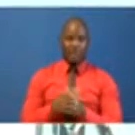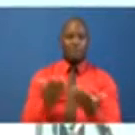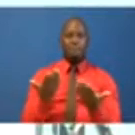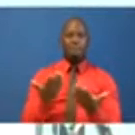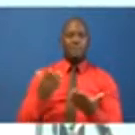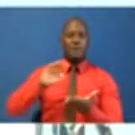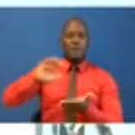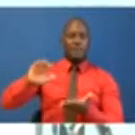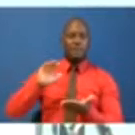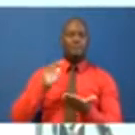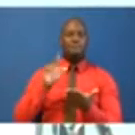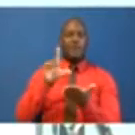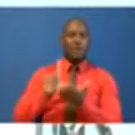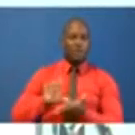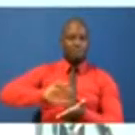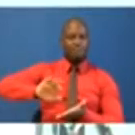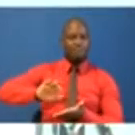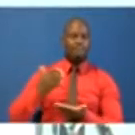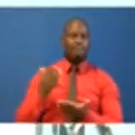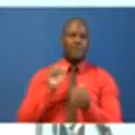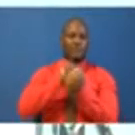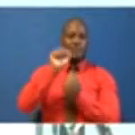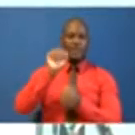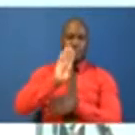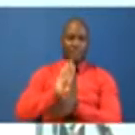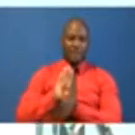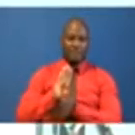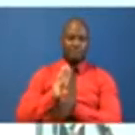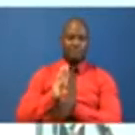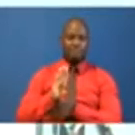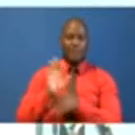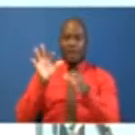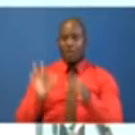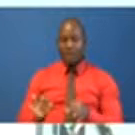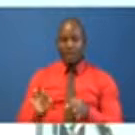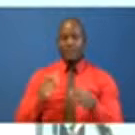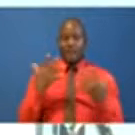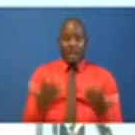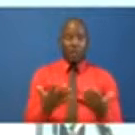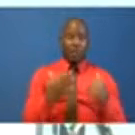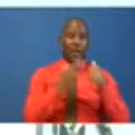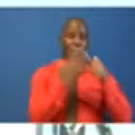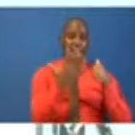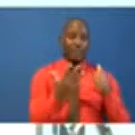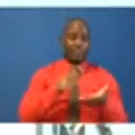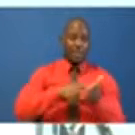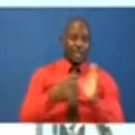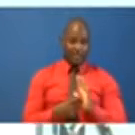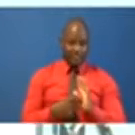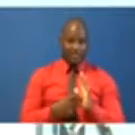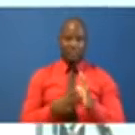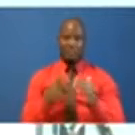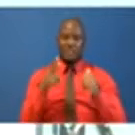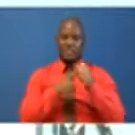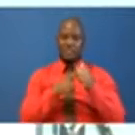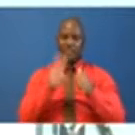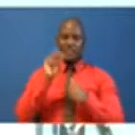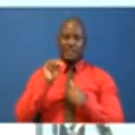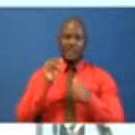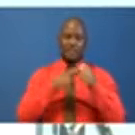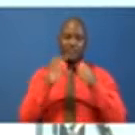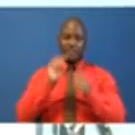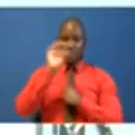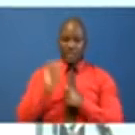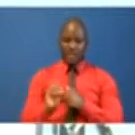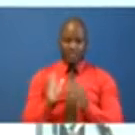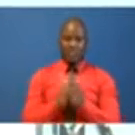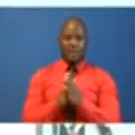deficit of 15 billion as a county we're now at 85. that means that we increased by 70 billion is it